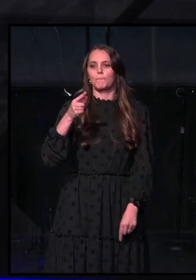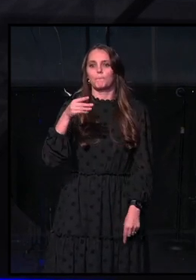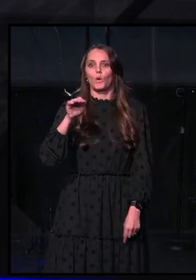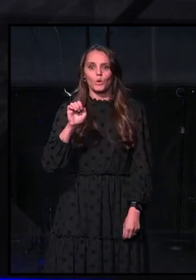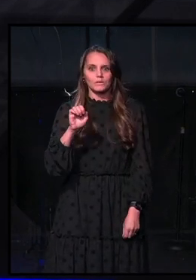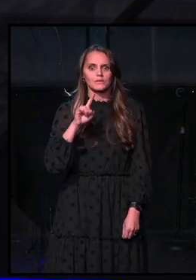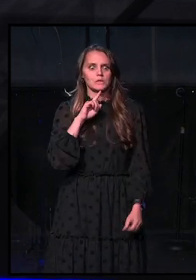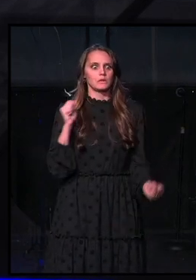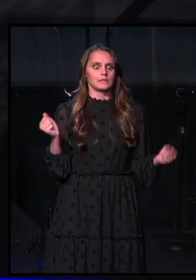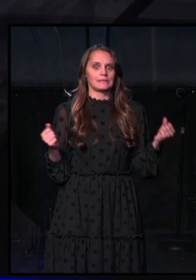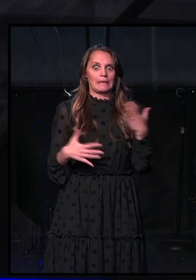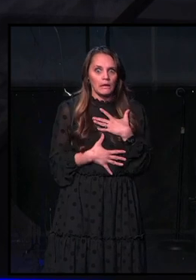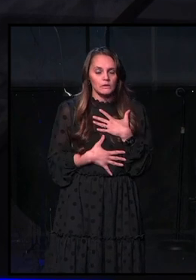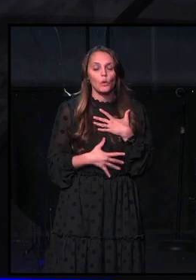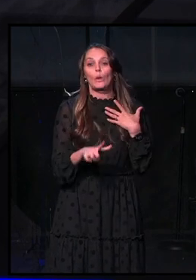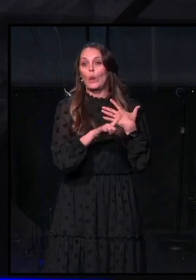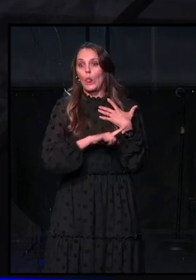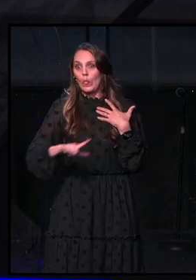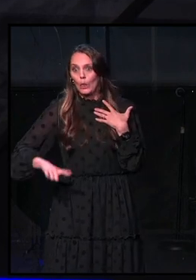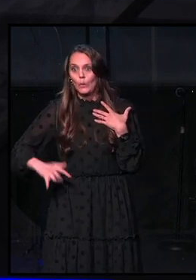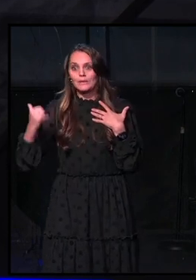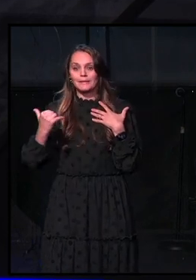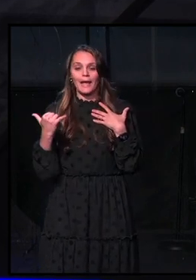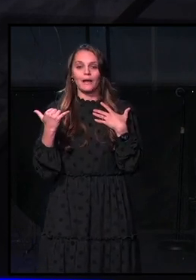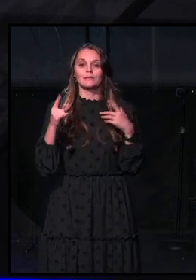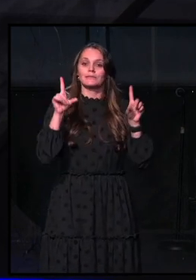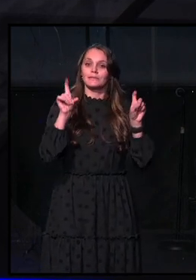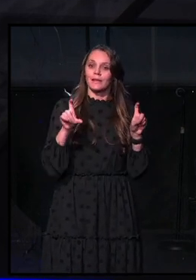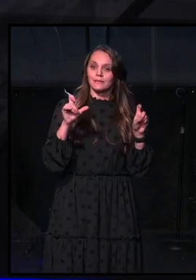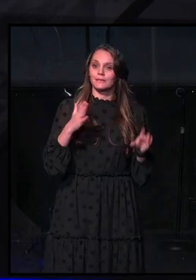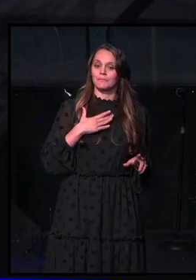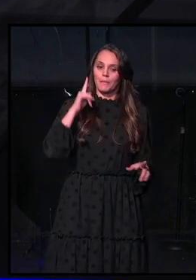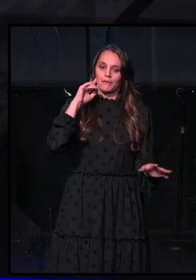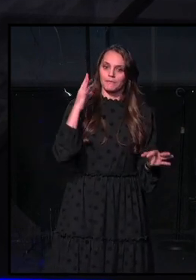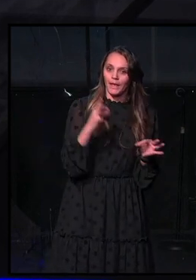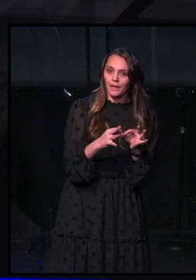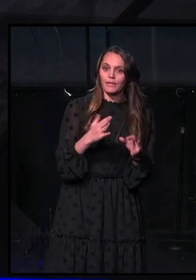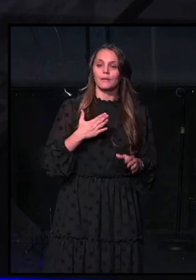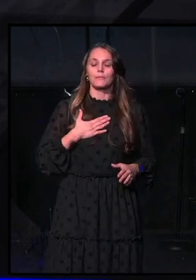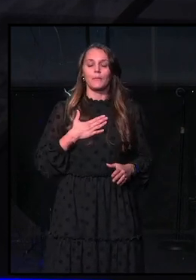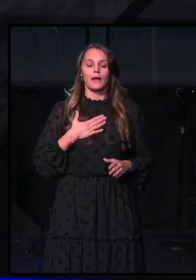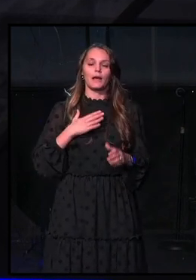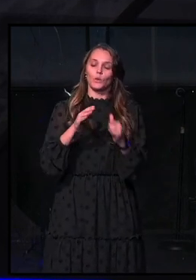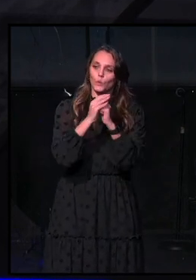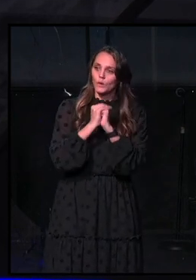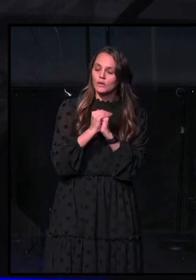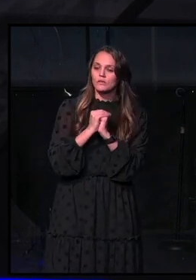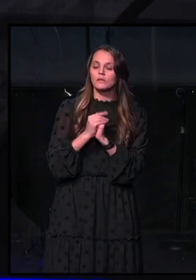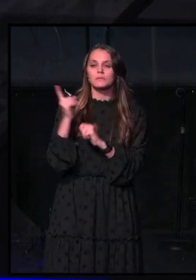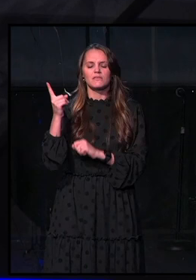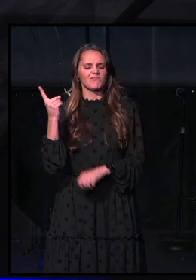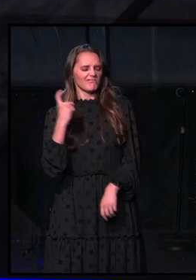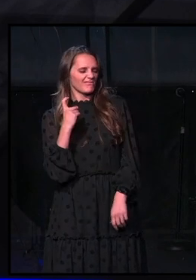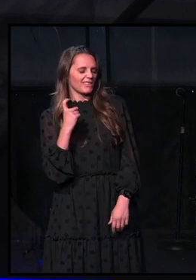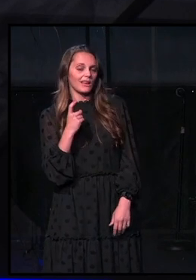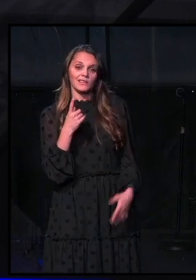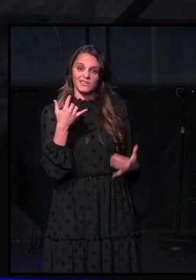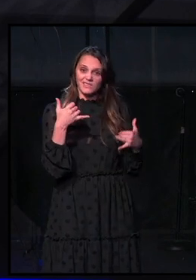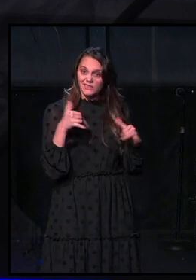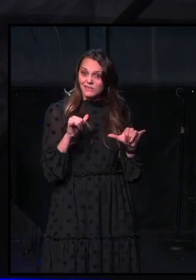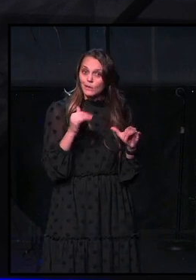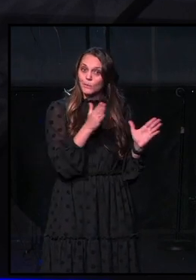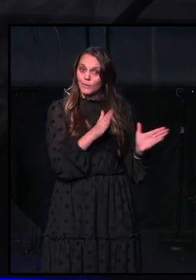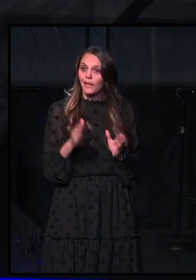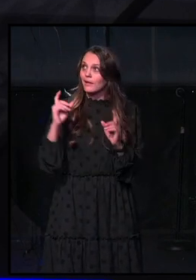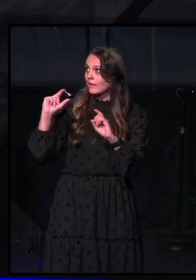my faith. He's testing my worship and my sacrifice to Him by saying, "Are you still going to give me 10%? Are